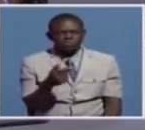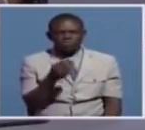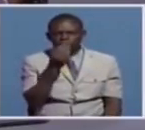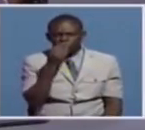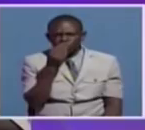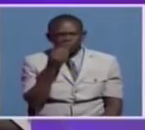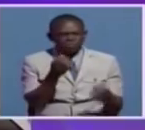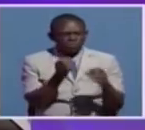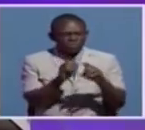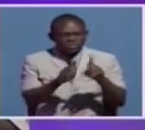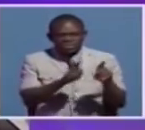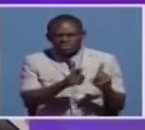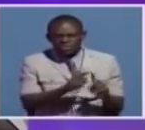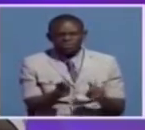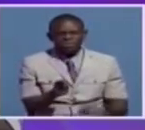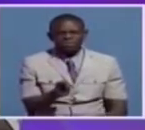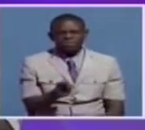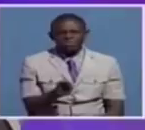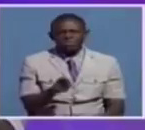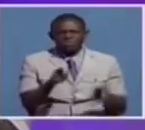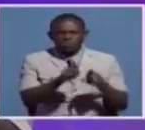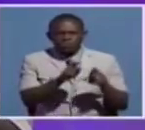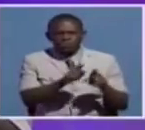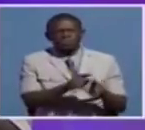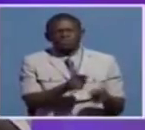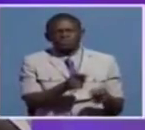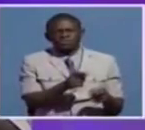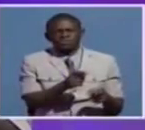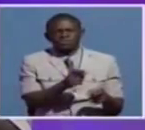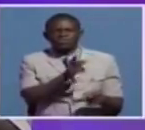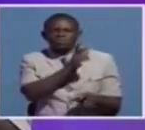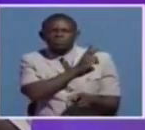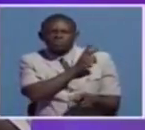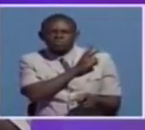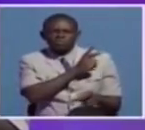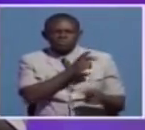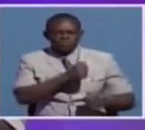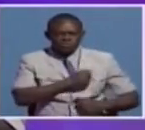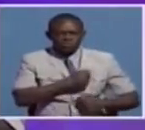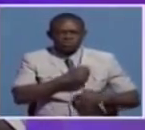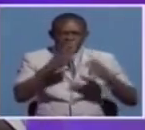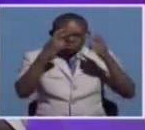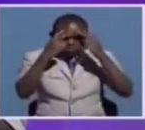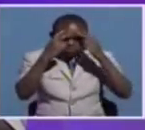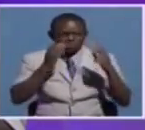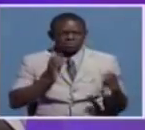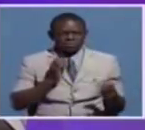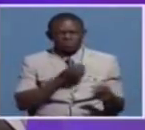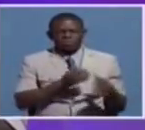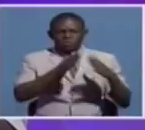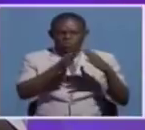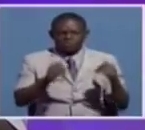the presence of security also was also upped. There was that. And then after that,